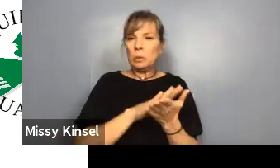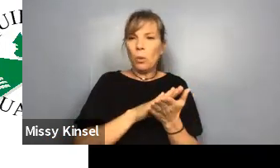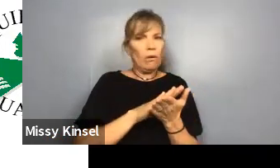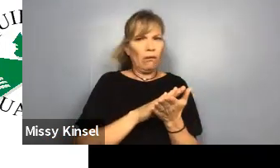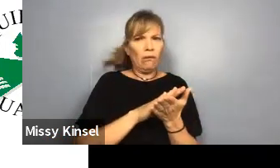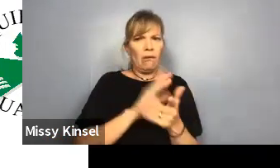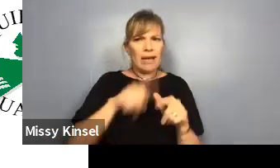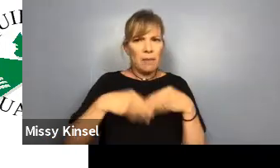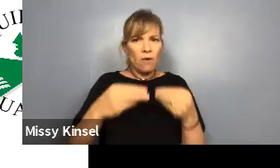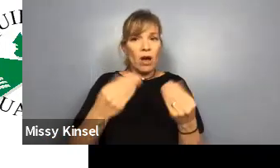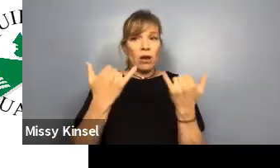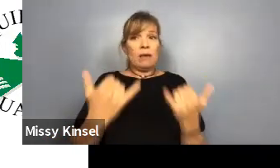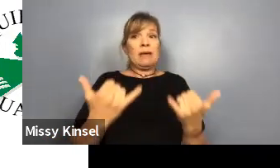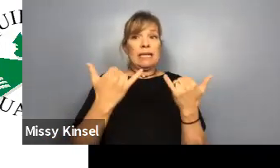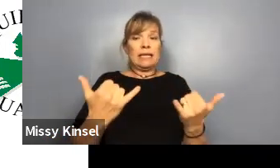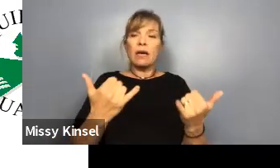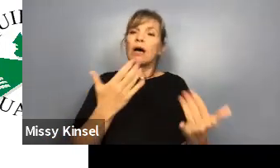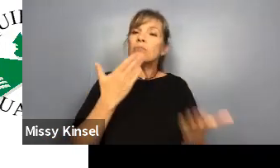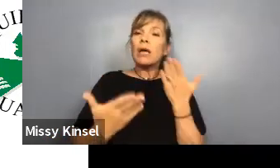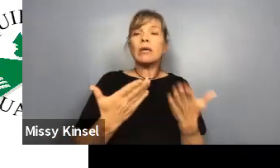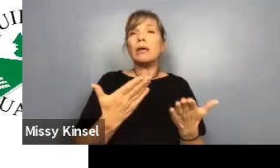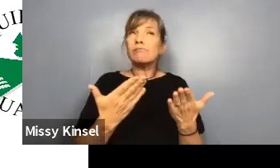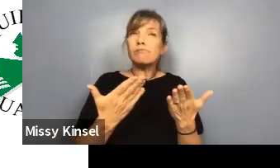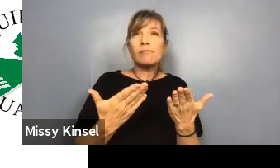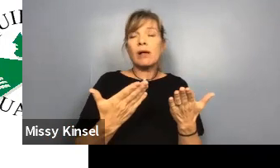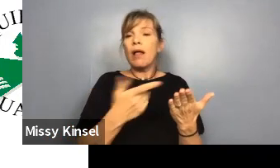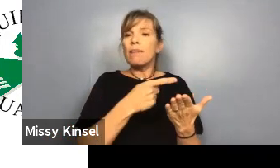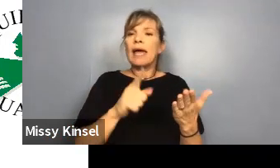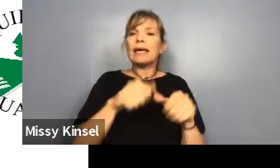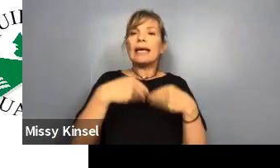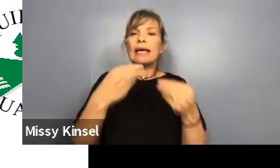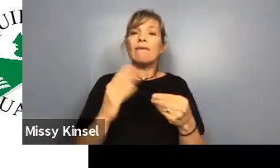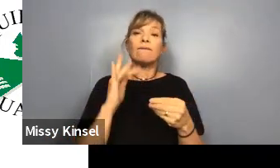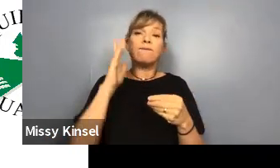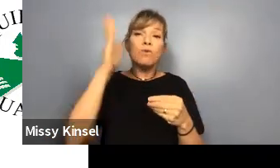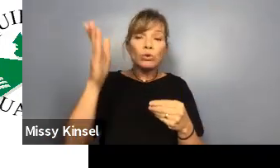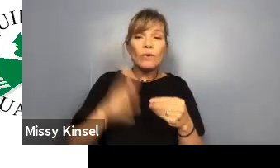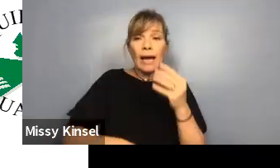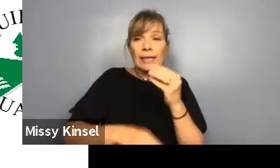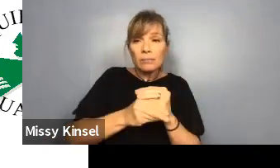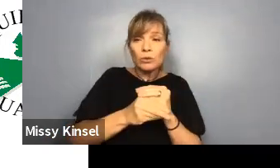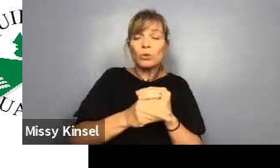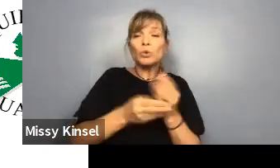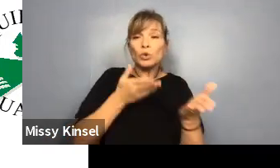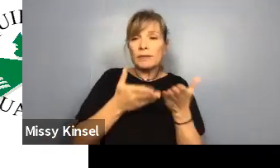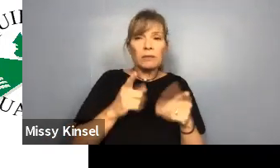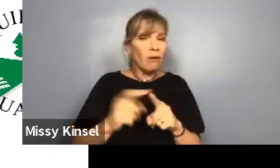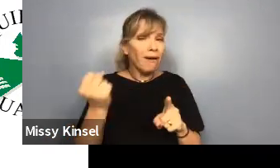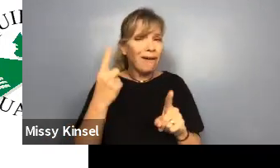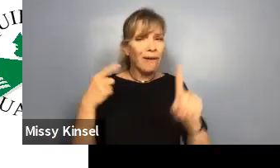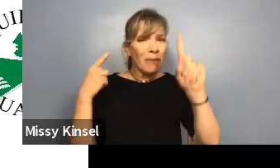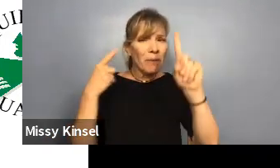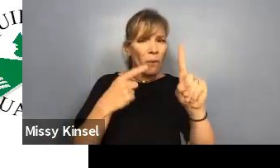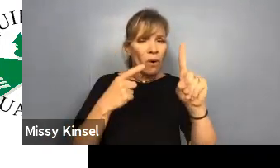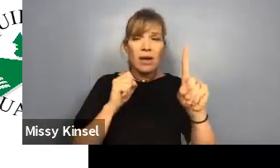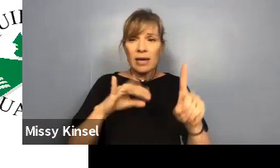provide immediately. It might be something that they can provide in the future. But the goal is, if